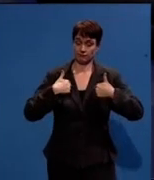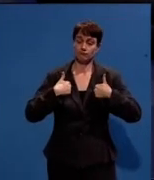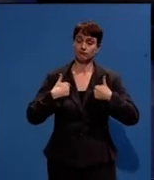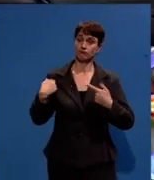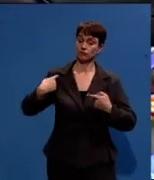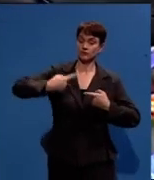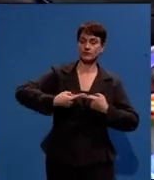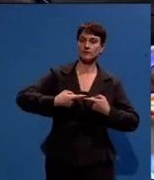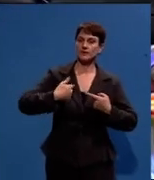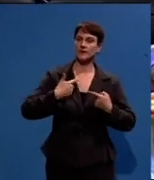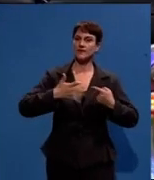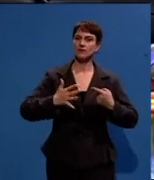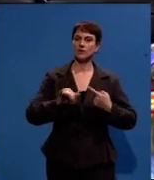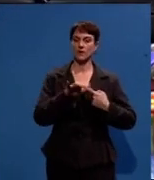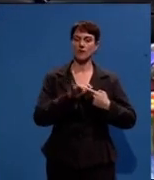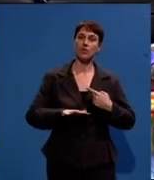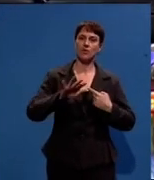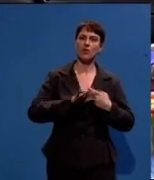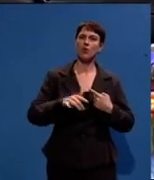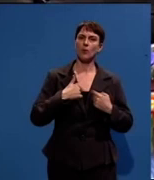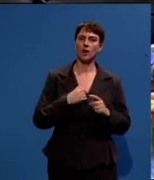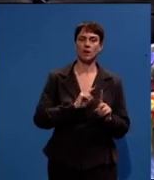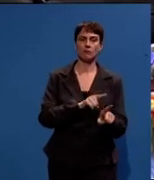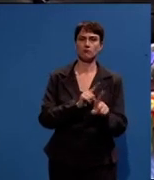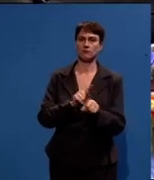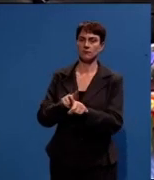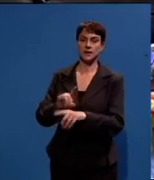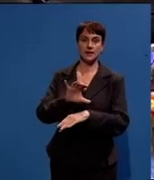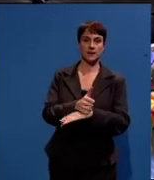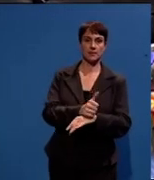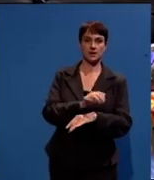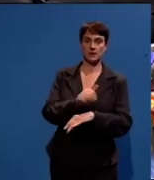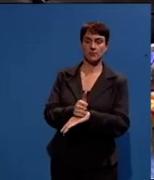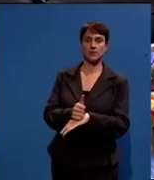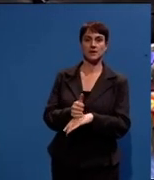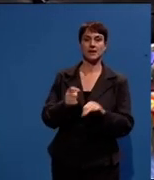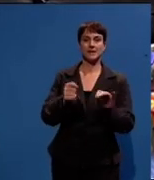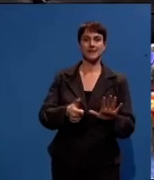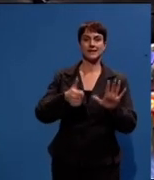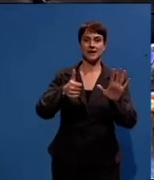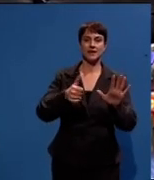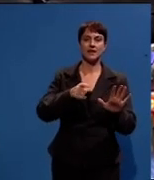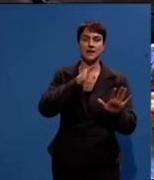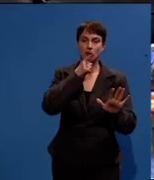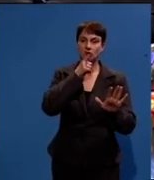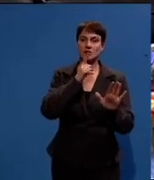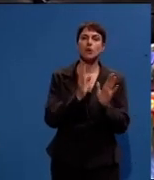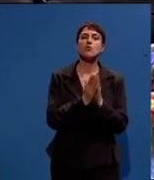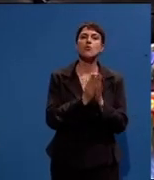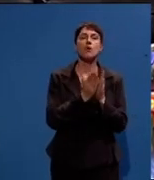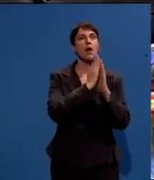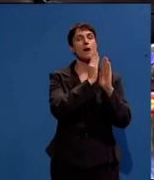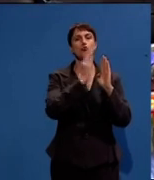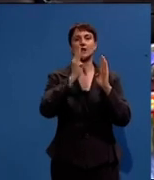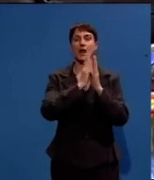far, throughout the countries in which we work, established 16,000 libraries, and we have built